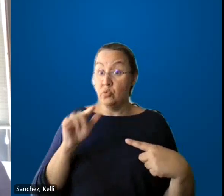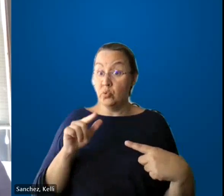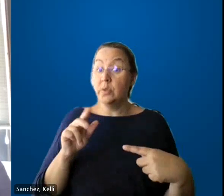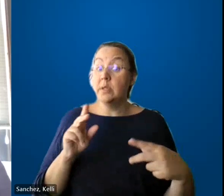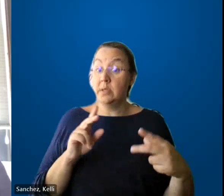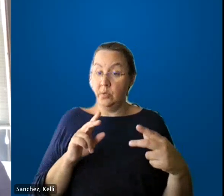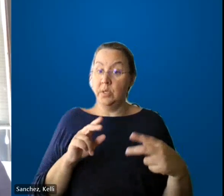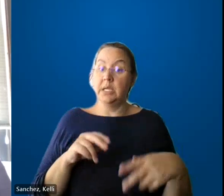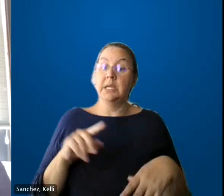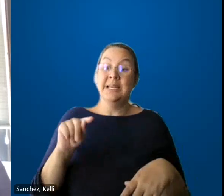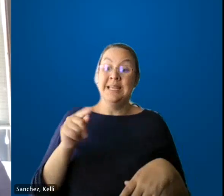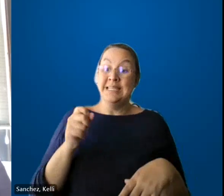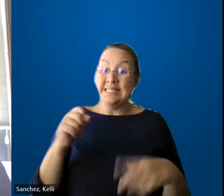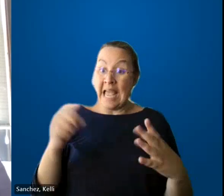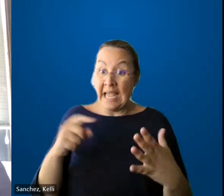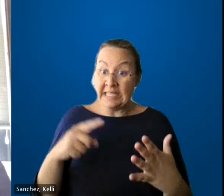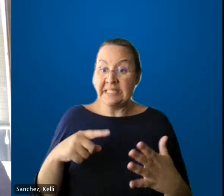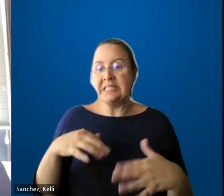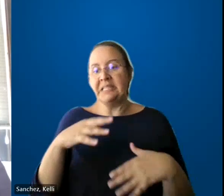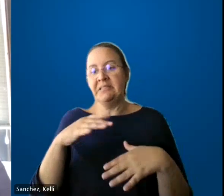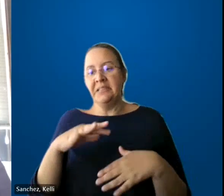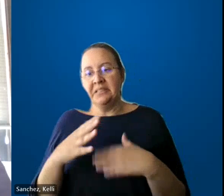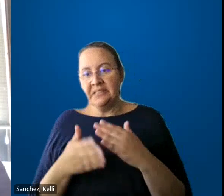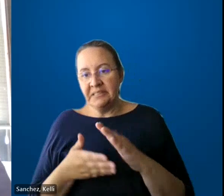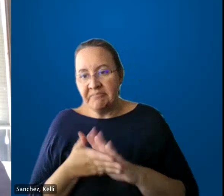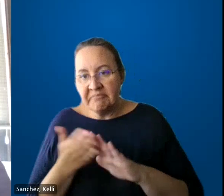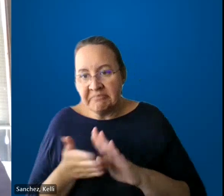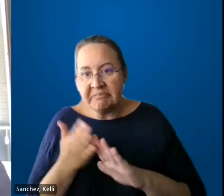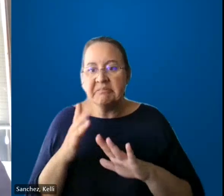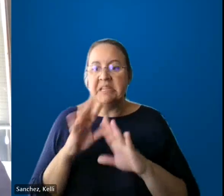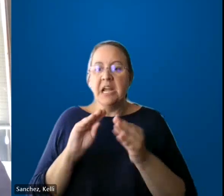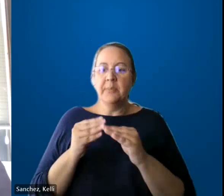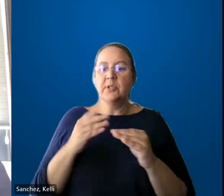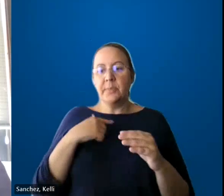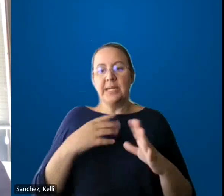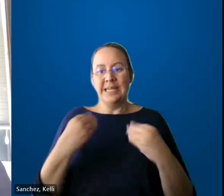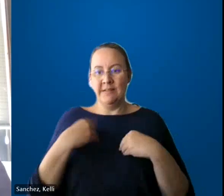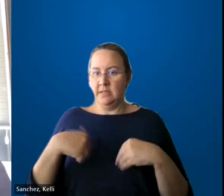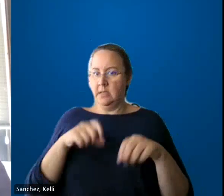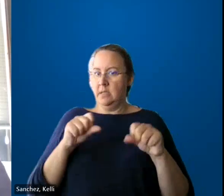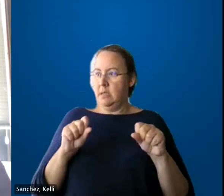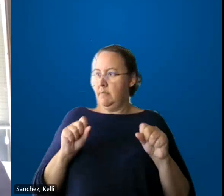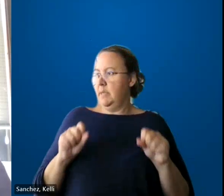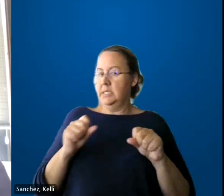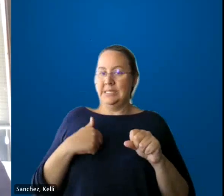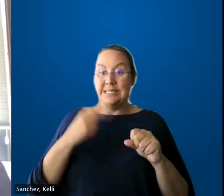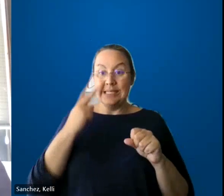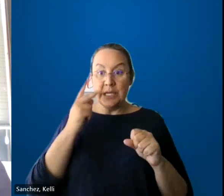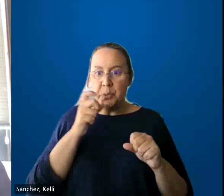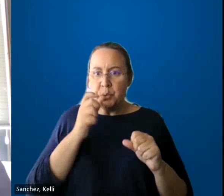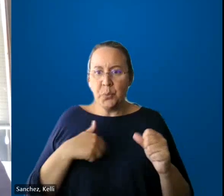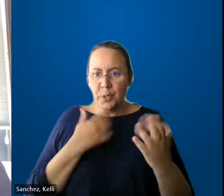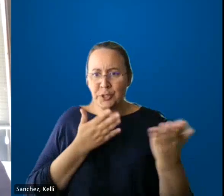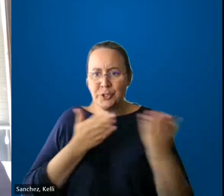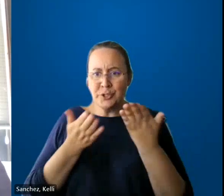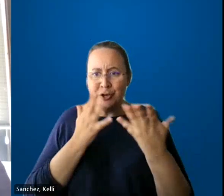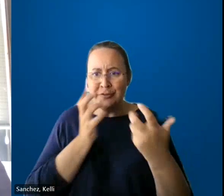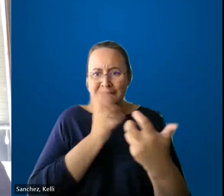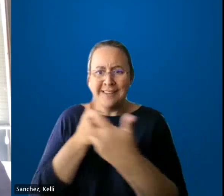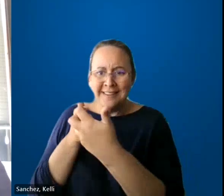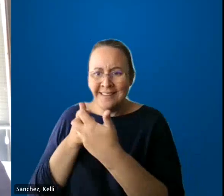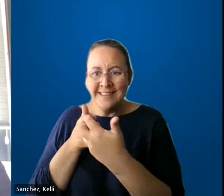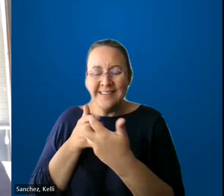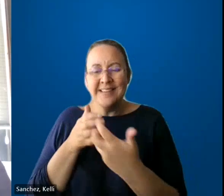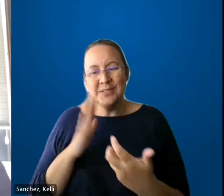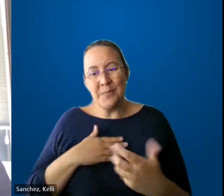text into. It's a whole thing, but basically it gives us the ability to see who we're serving, right? And so